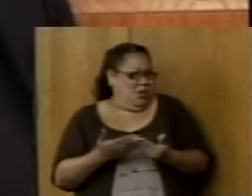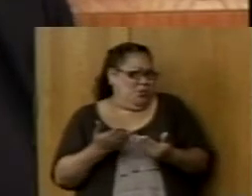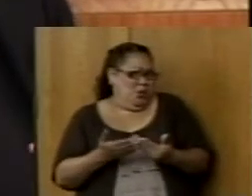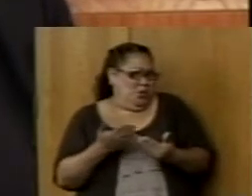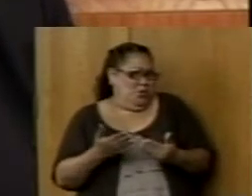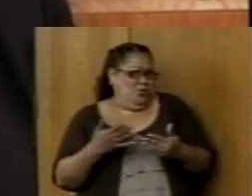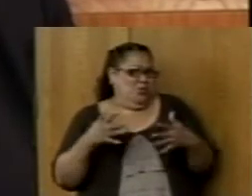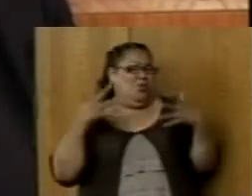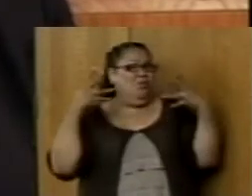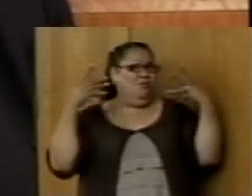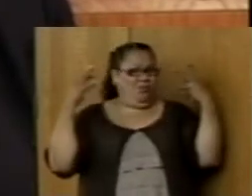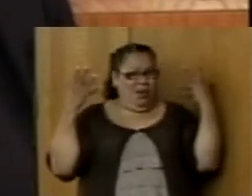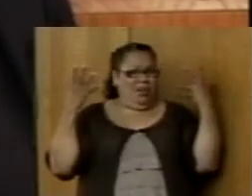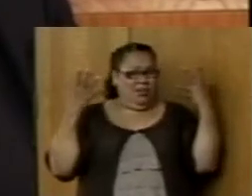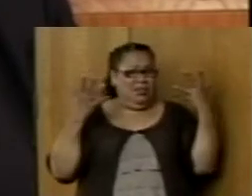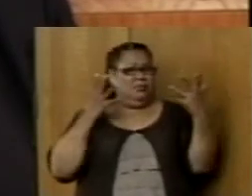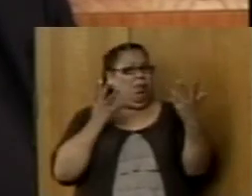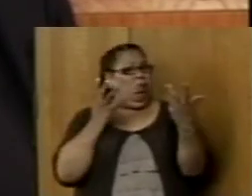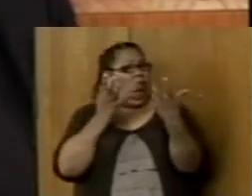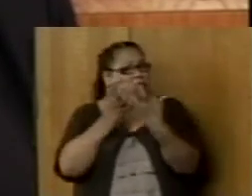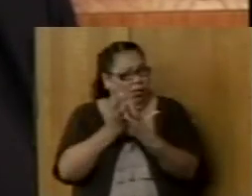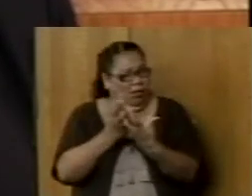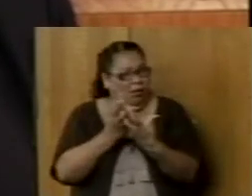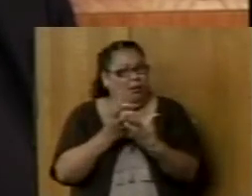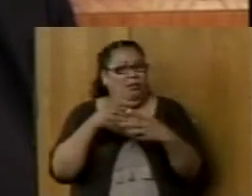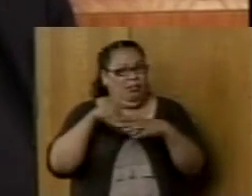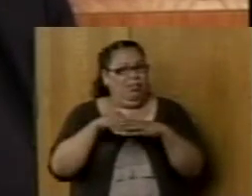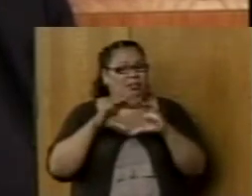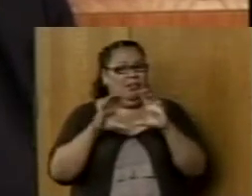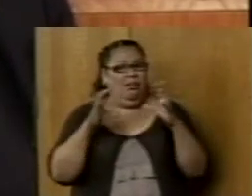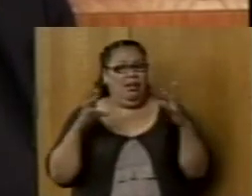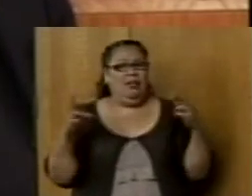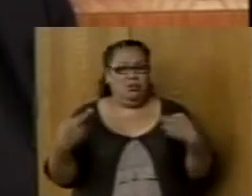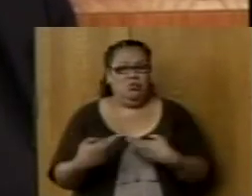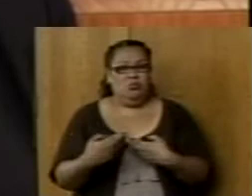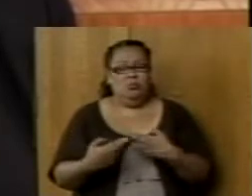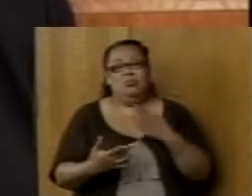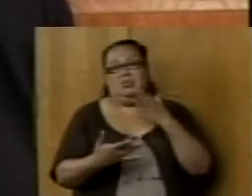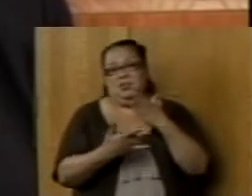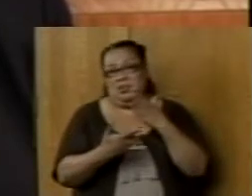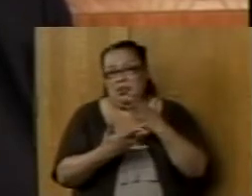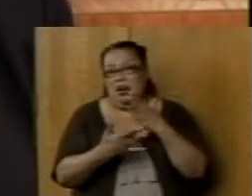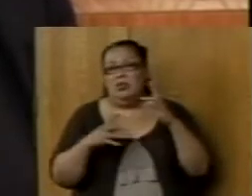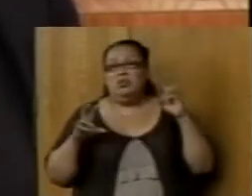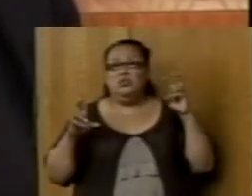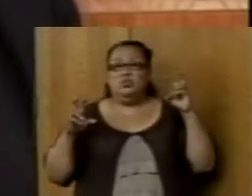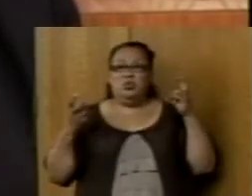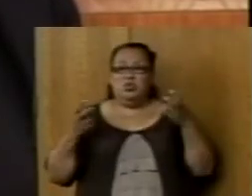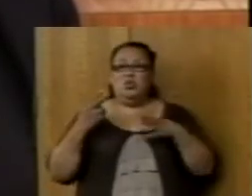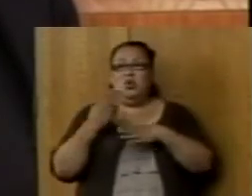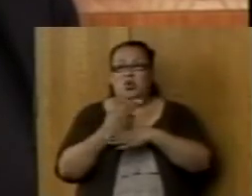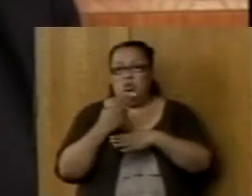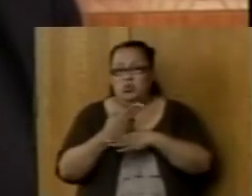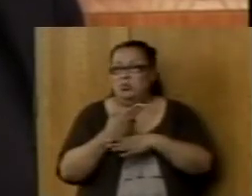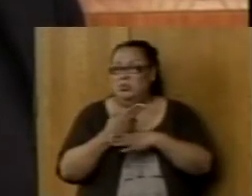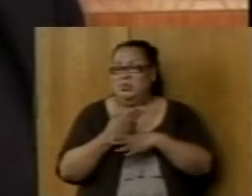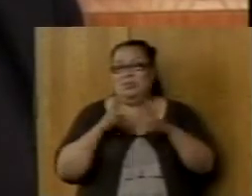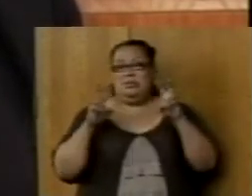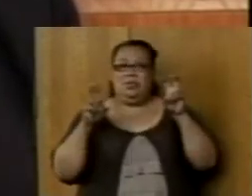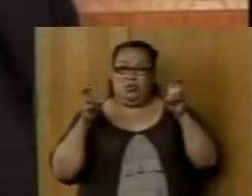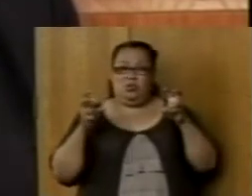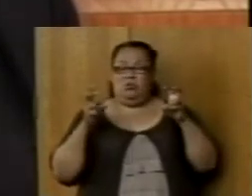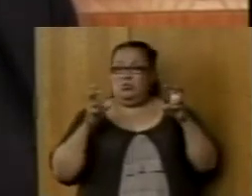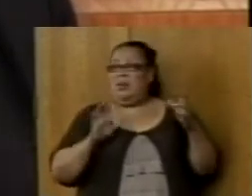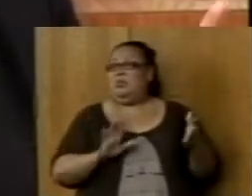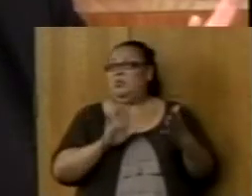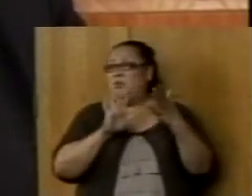order to complement the instruction that has to go into the classroom. And where there are technology issues or there are uses issues, those things have to be